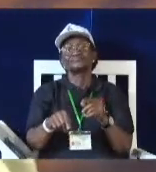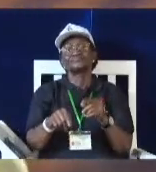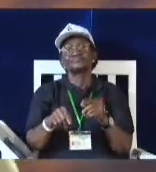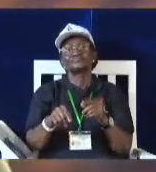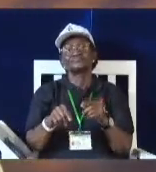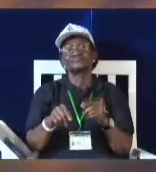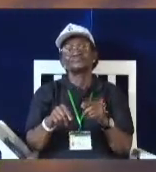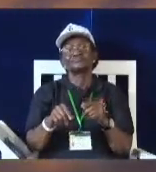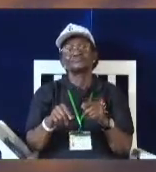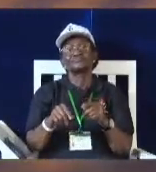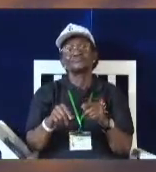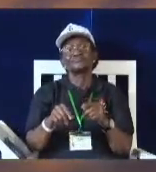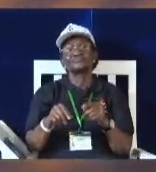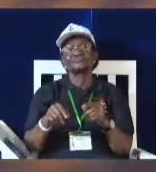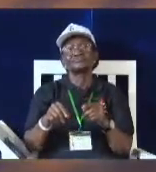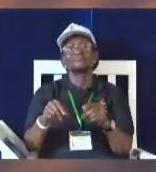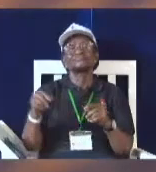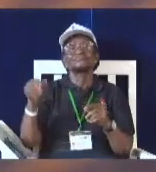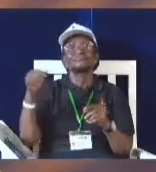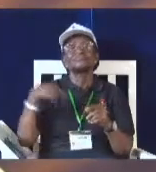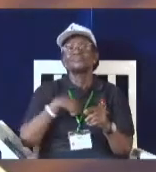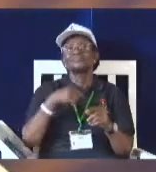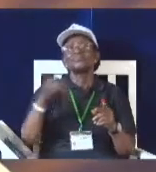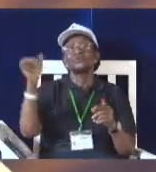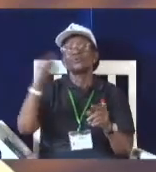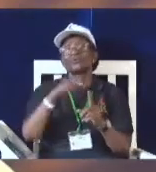But then they began to praise God.